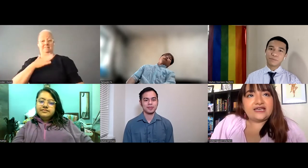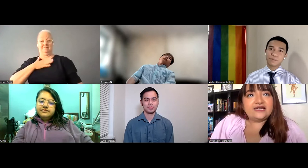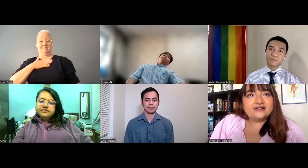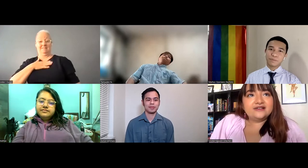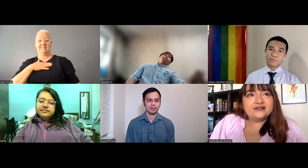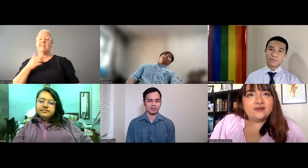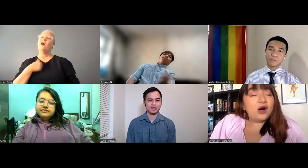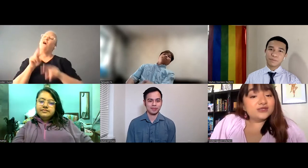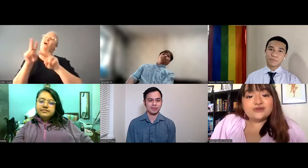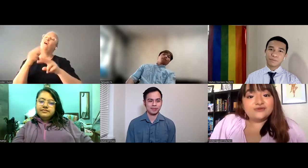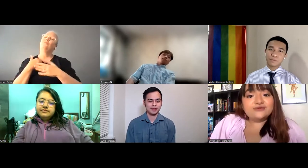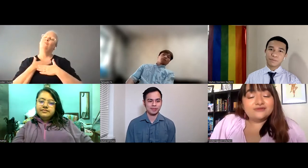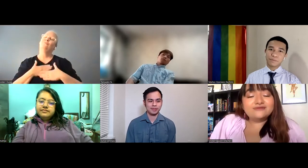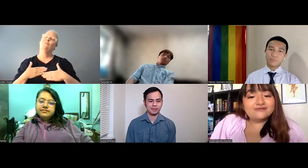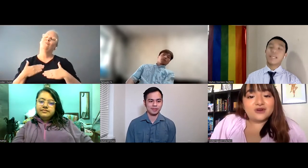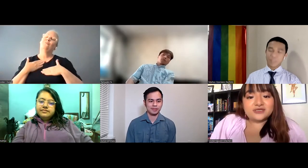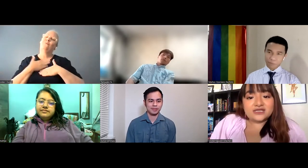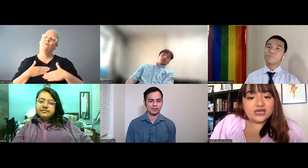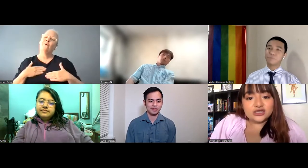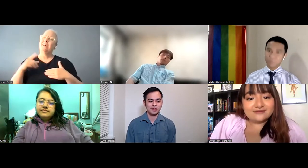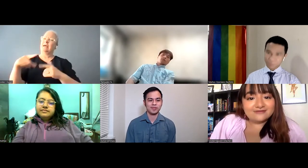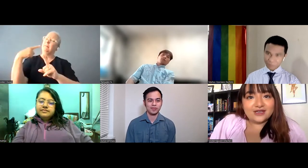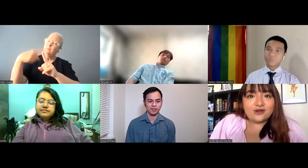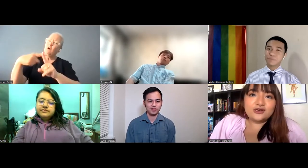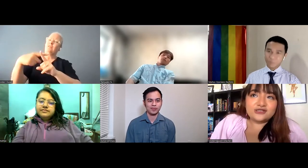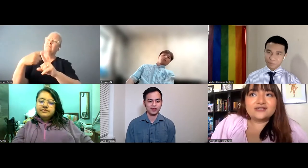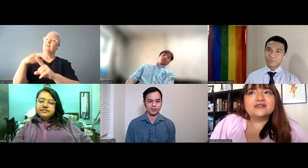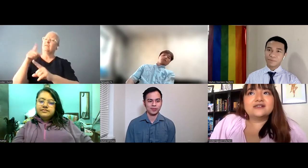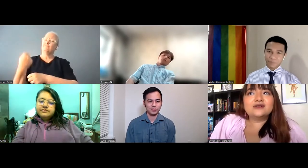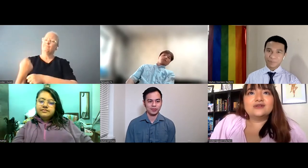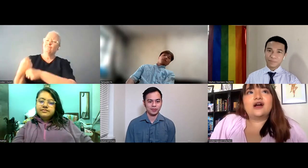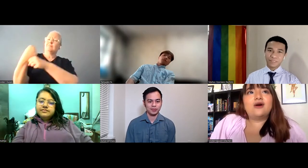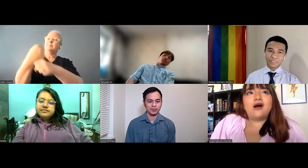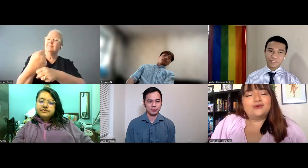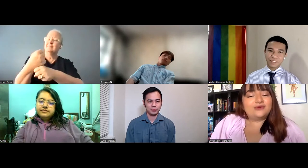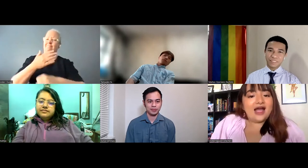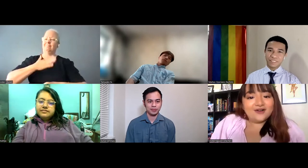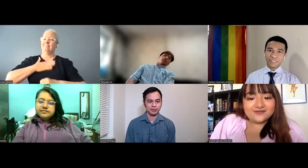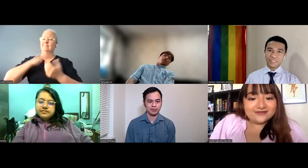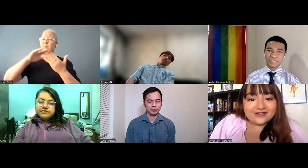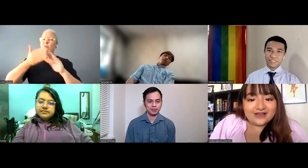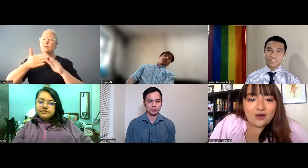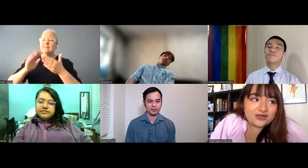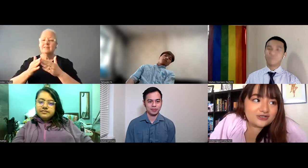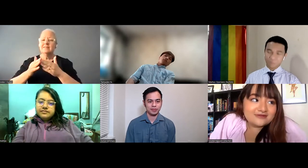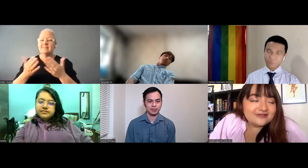see positive representation and not just look how hard we have,